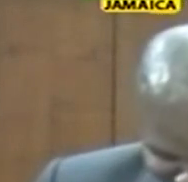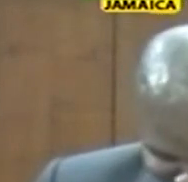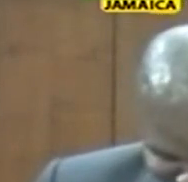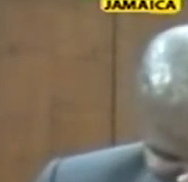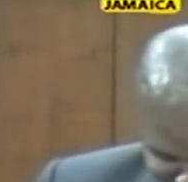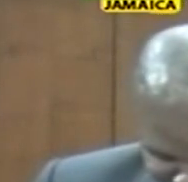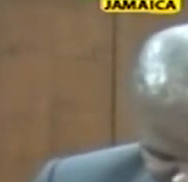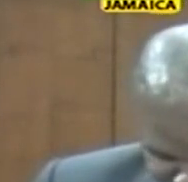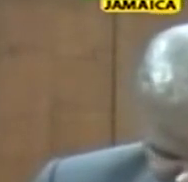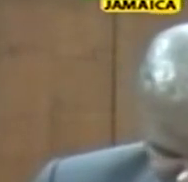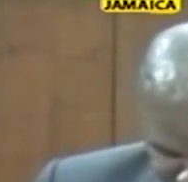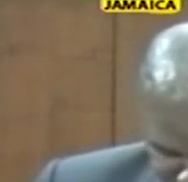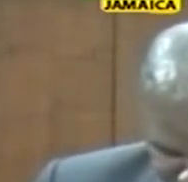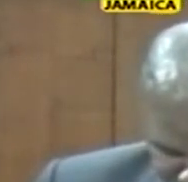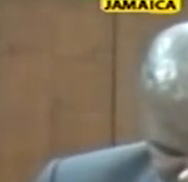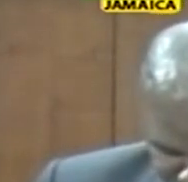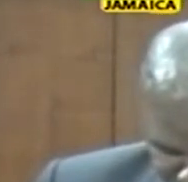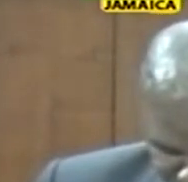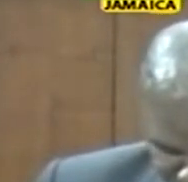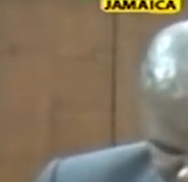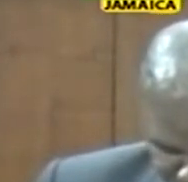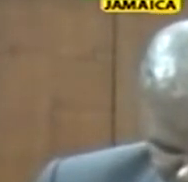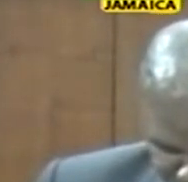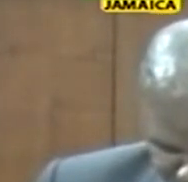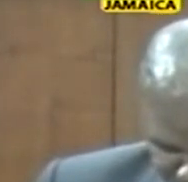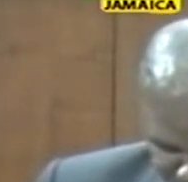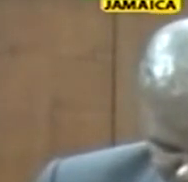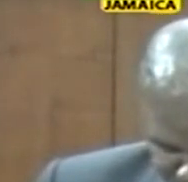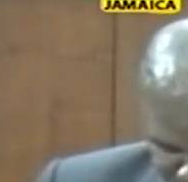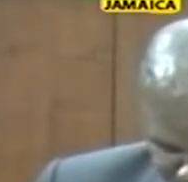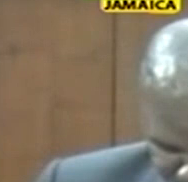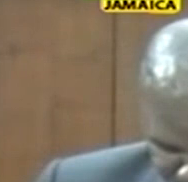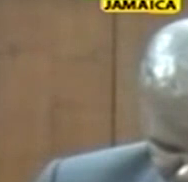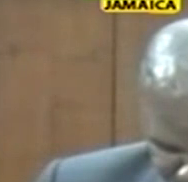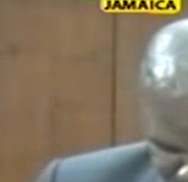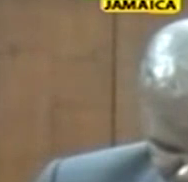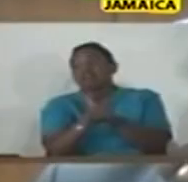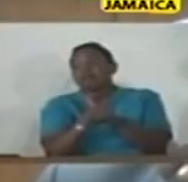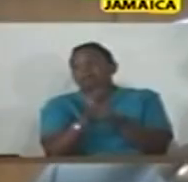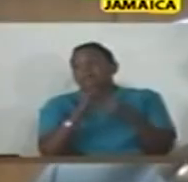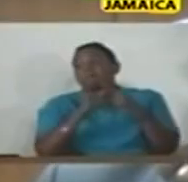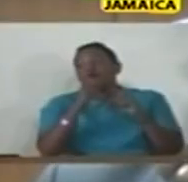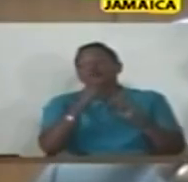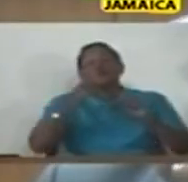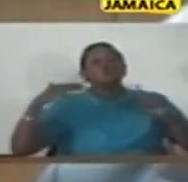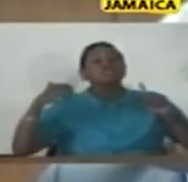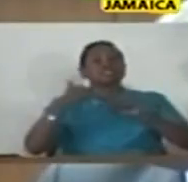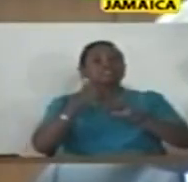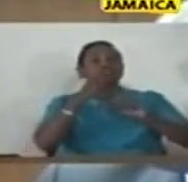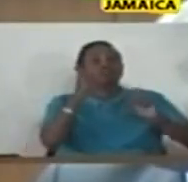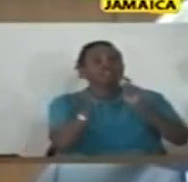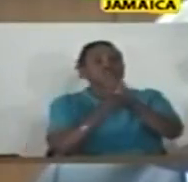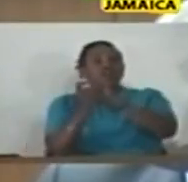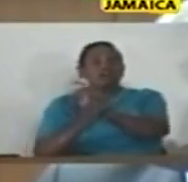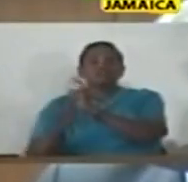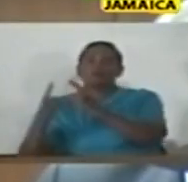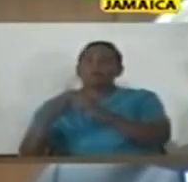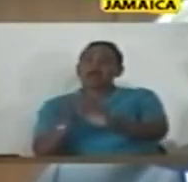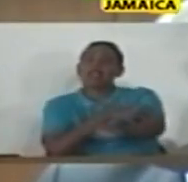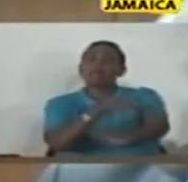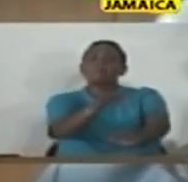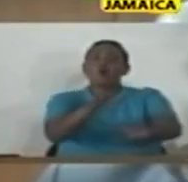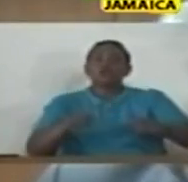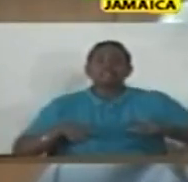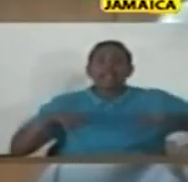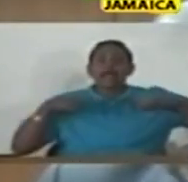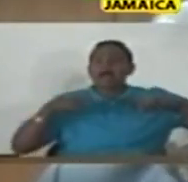Speaker, I'm sure you will agree that the work of the Ministry of Labour and Social Security transforms and empowers the lives